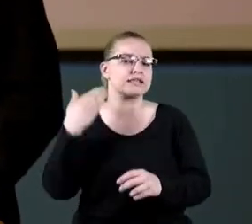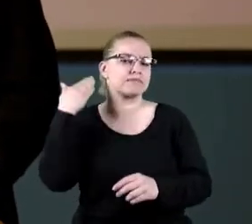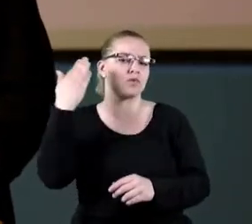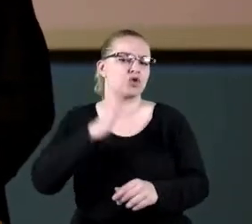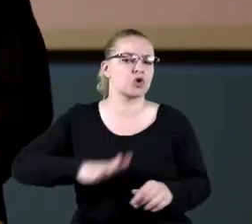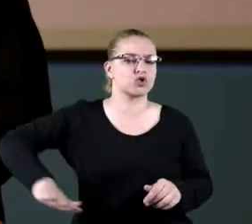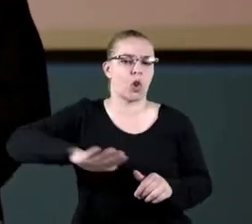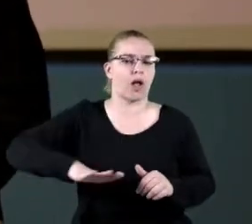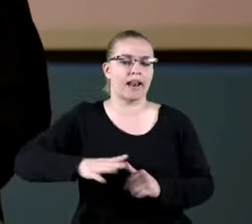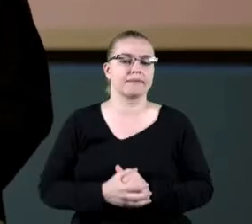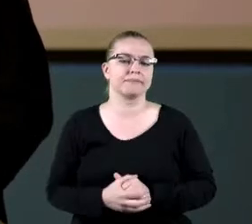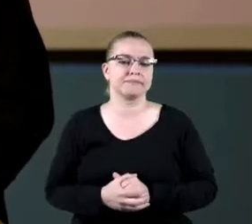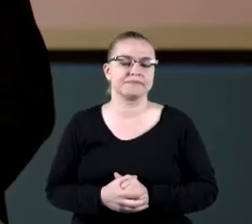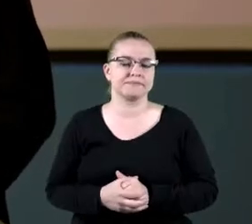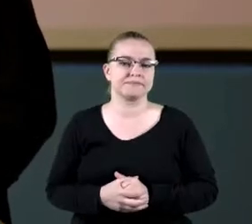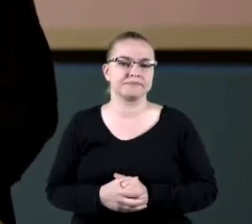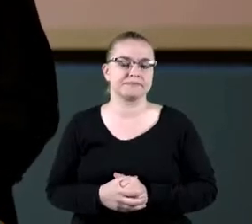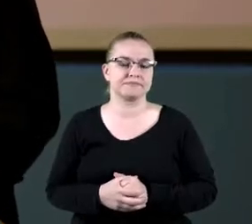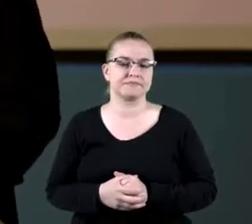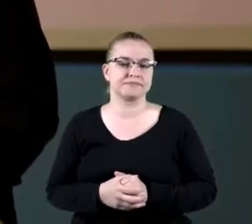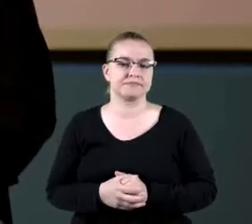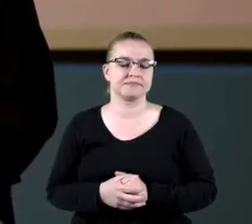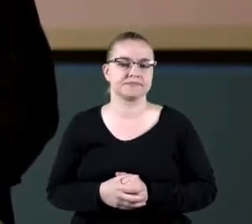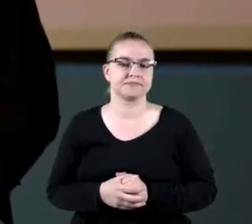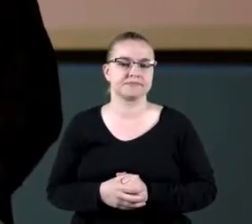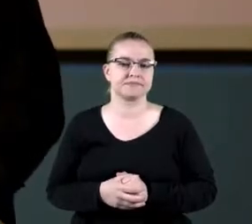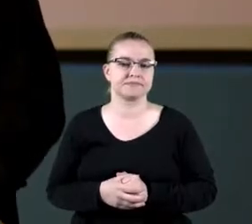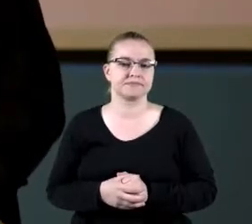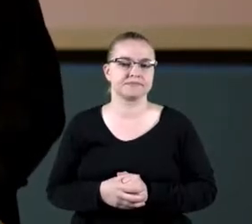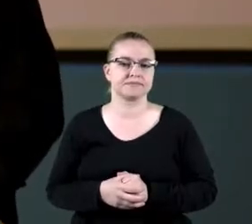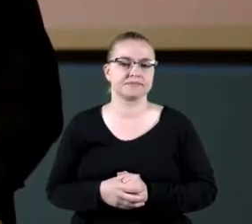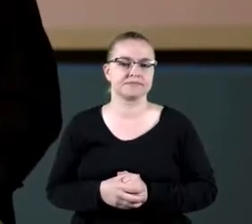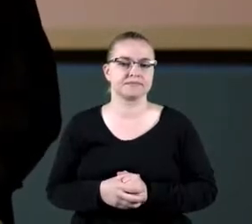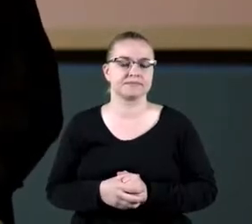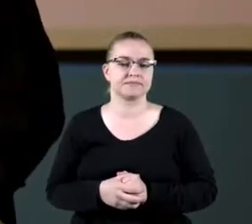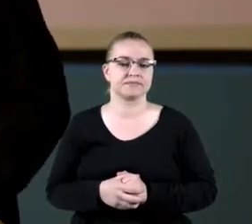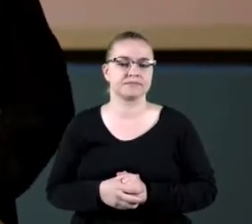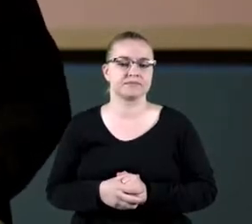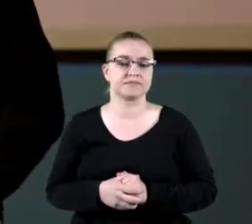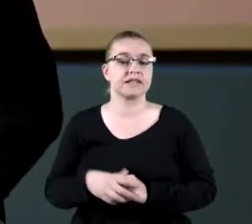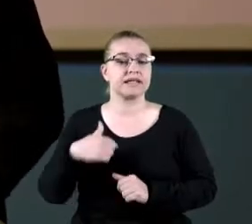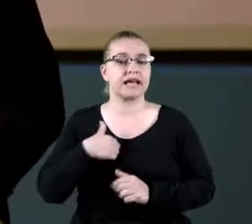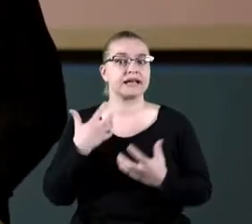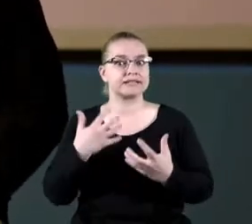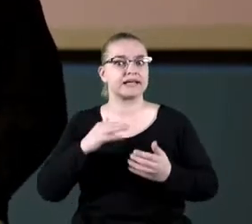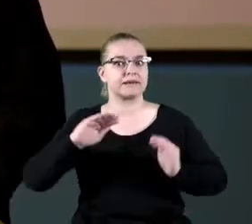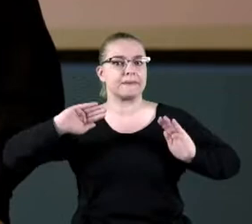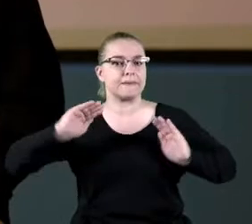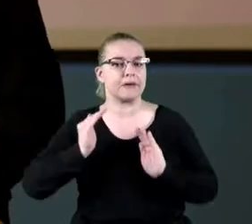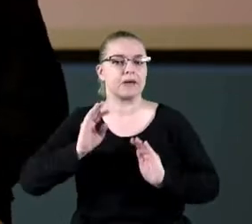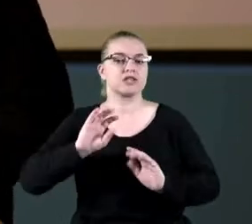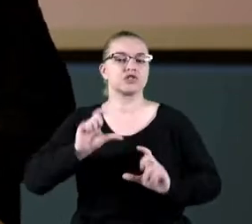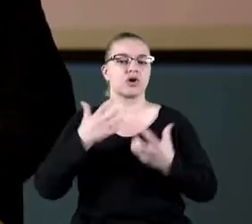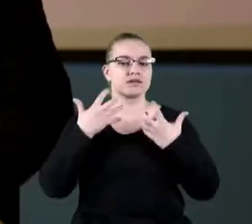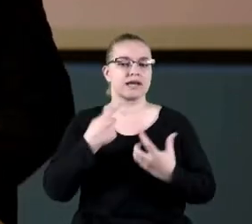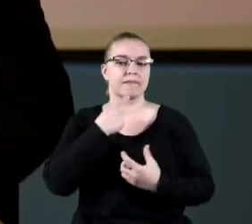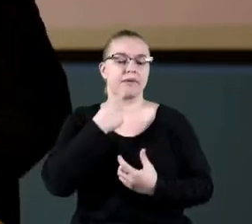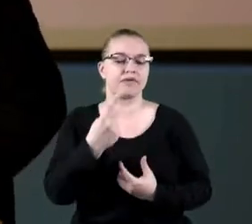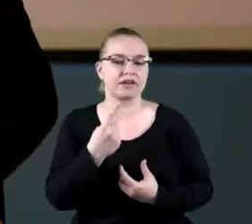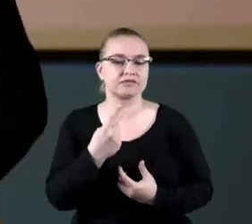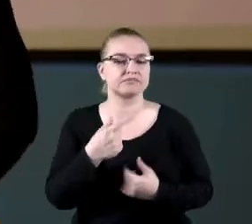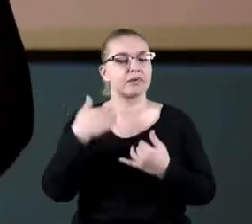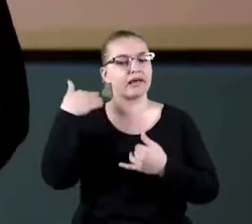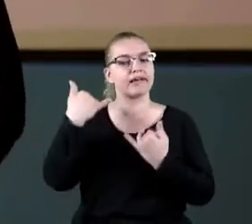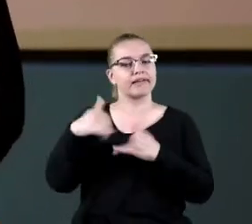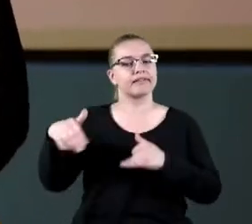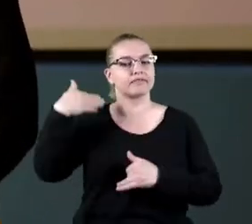I try to reduce my intervention to give also the other speaker the opportunity to say something, because there is